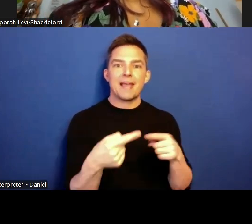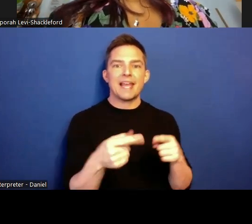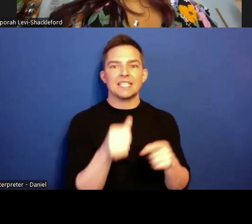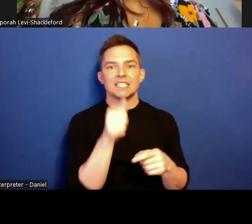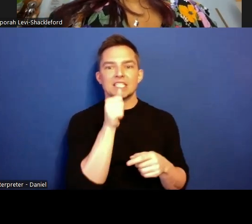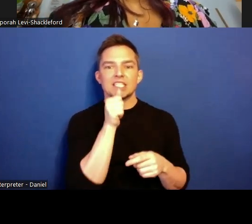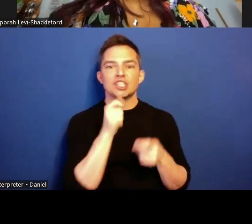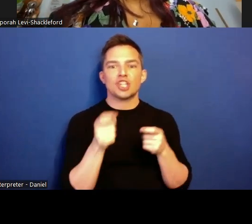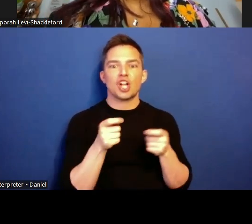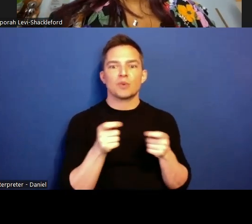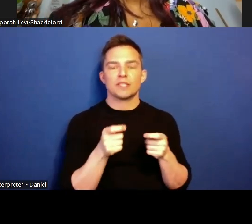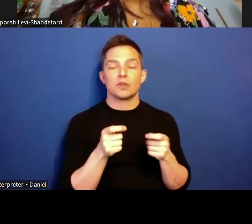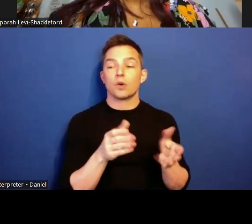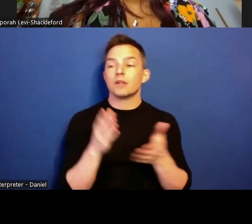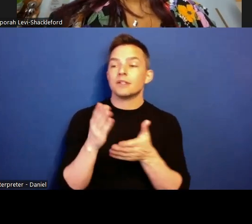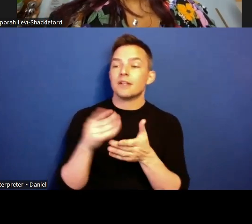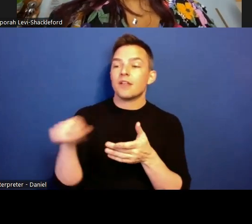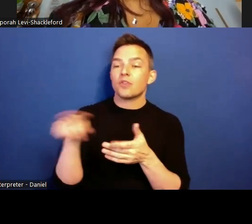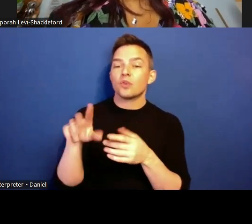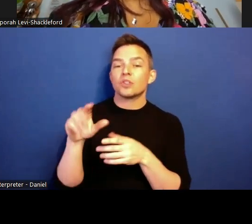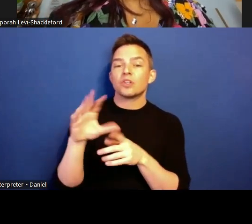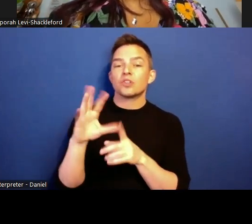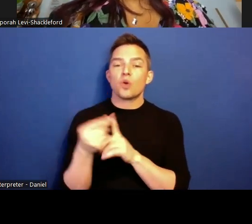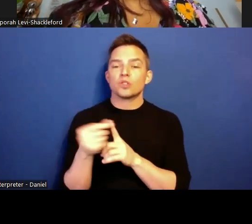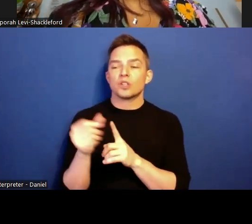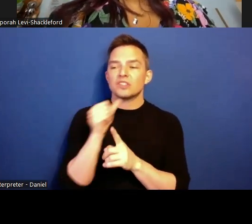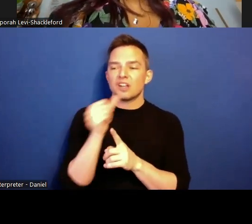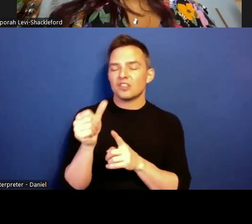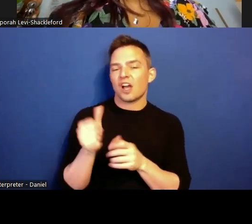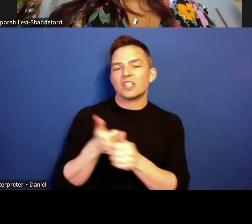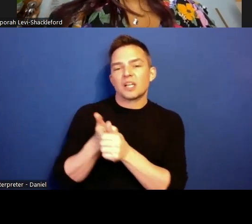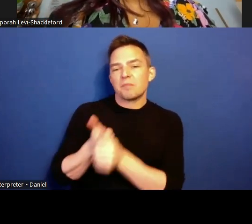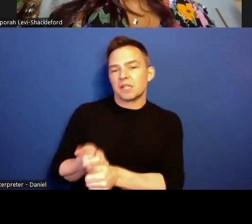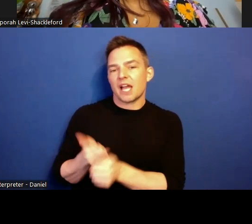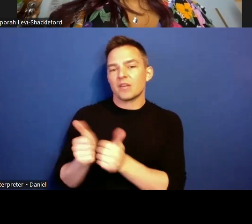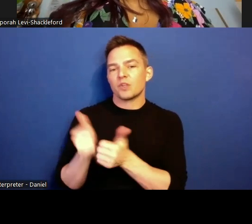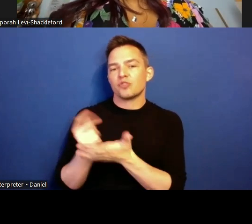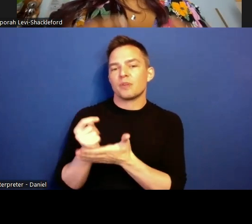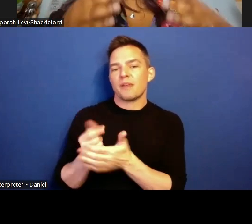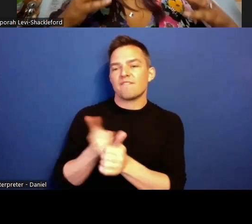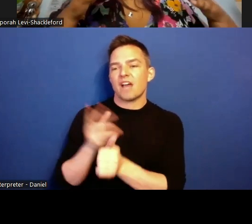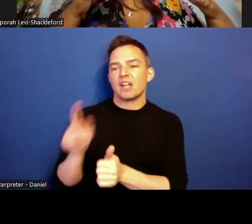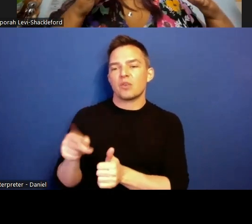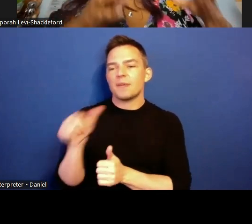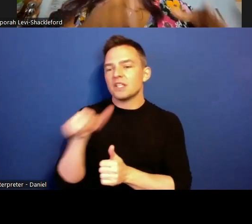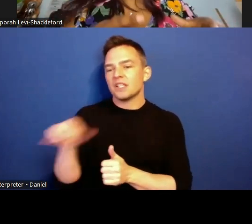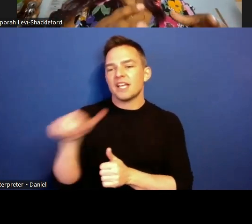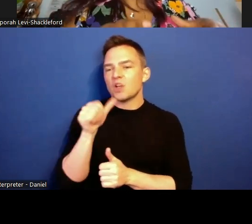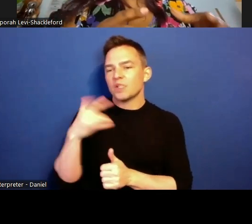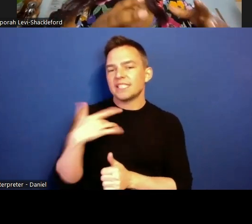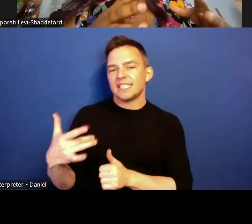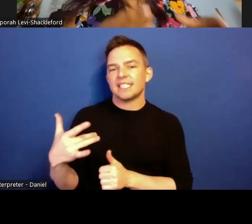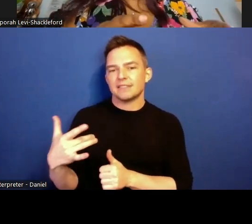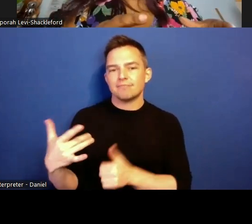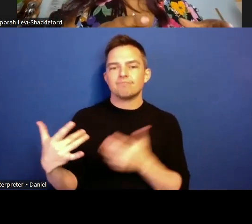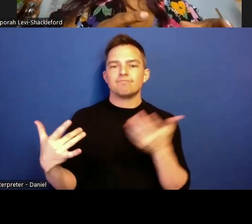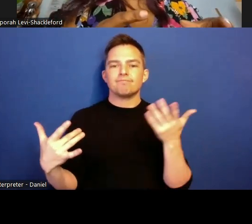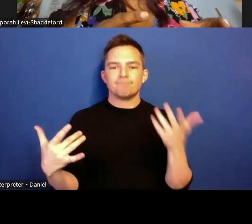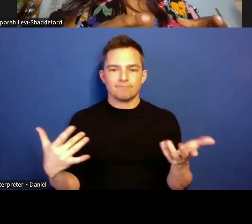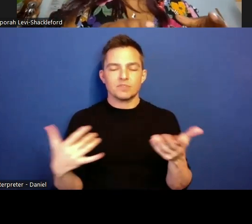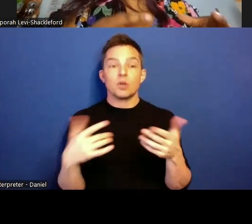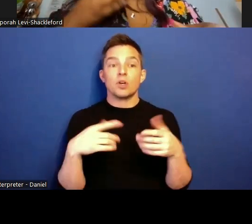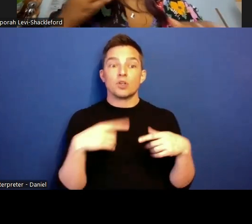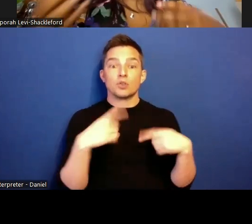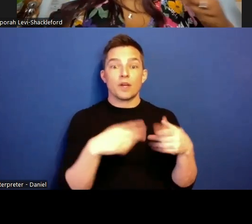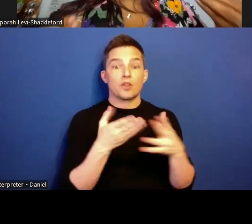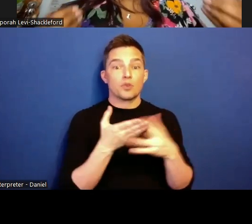certain cultures are more non-compliant with treatment and follow-up. And, as you go through those trainings